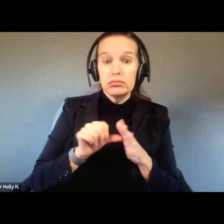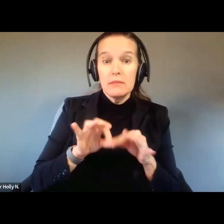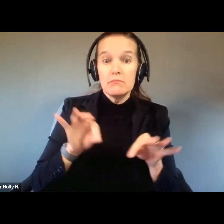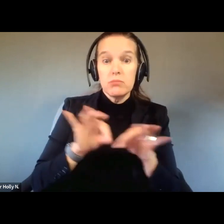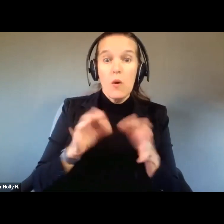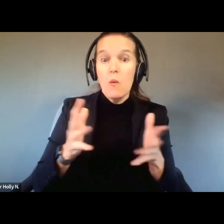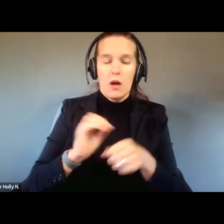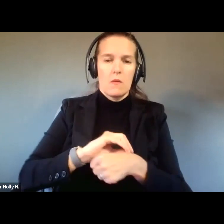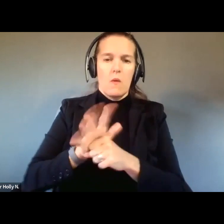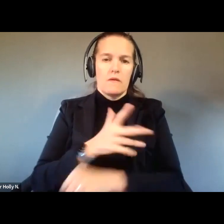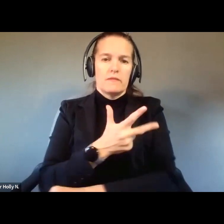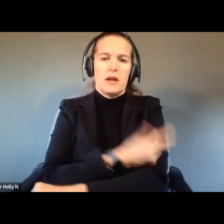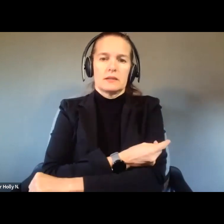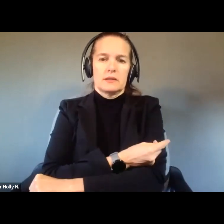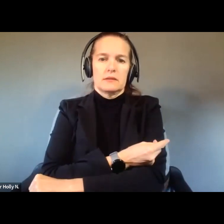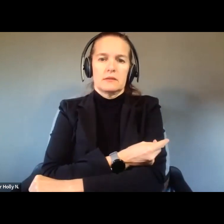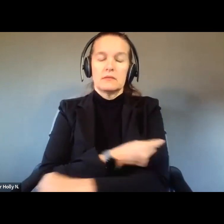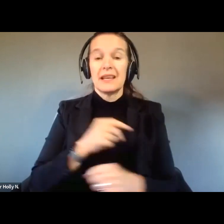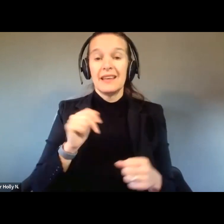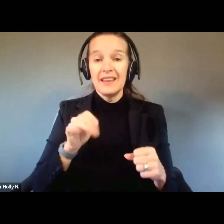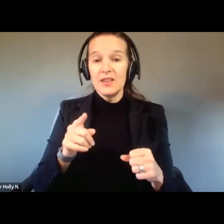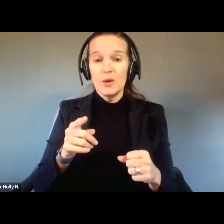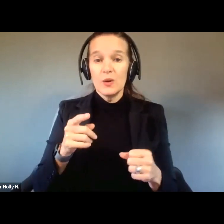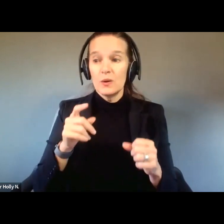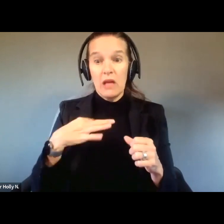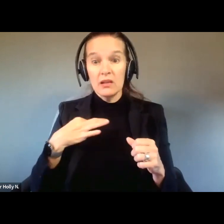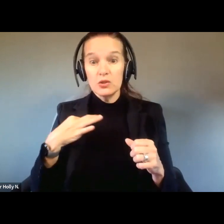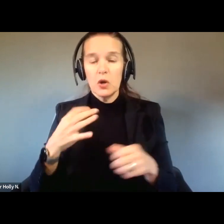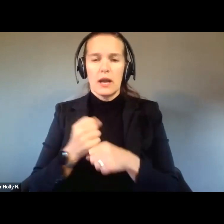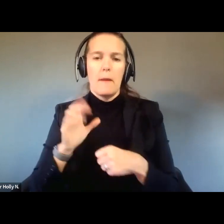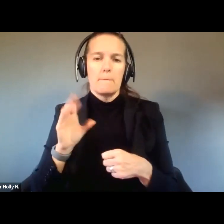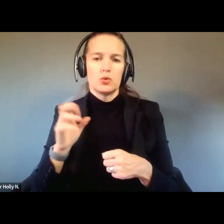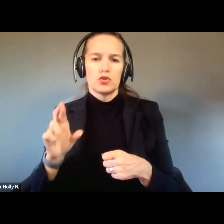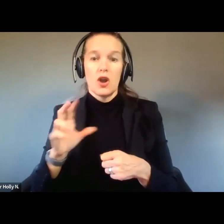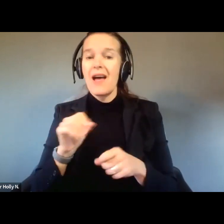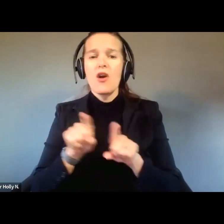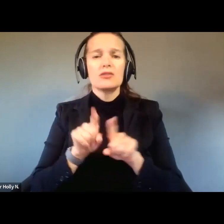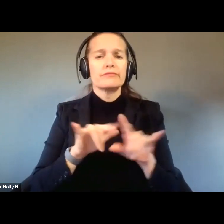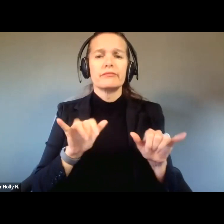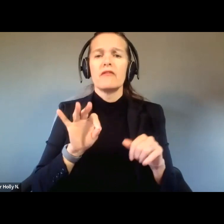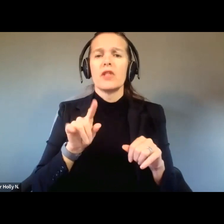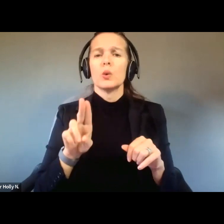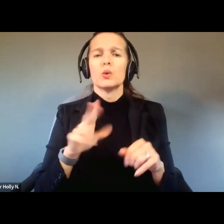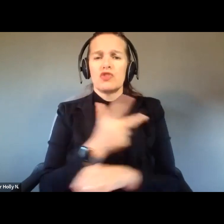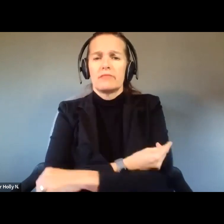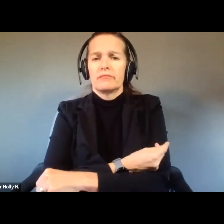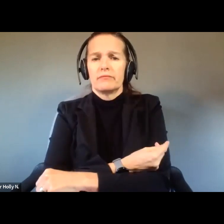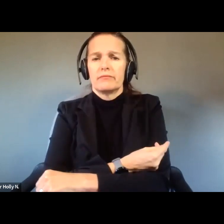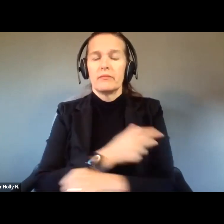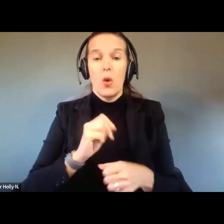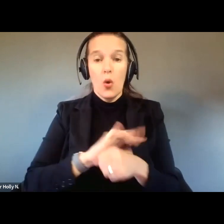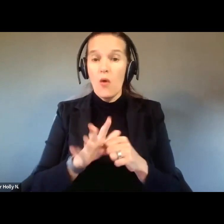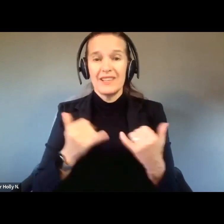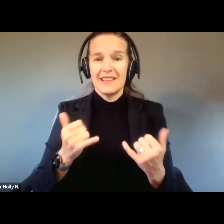against COVID. Get your booster shot if you're eligible, and also get a flu shot. The COVID vaccine is now available